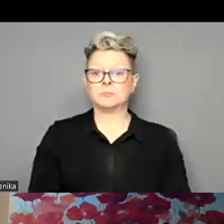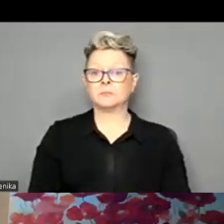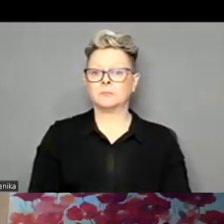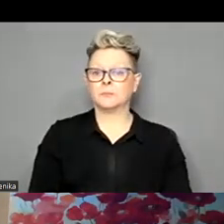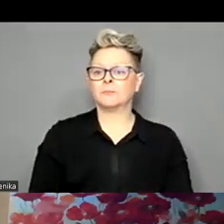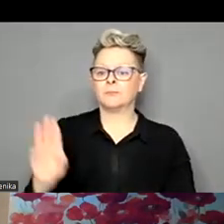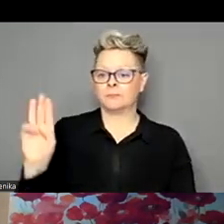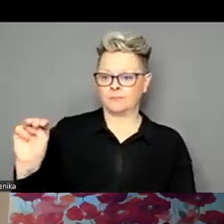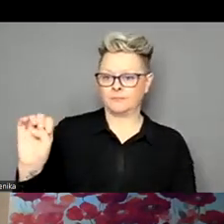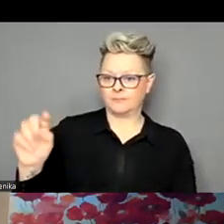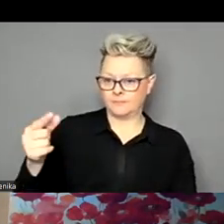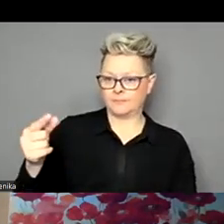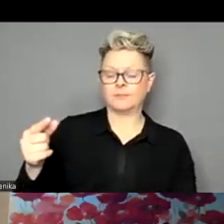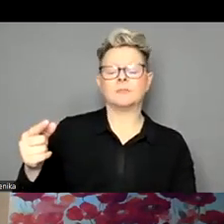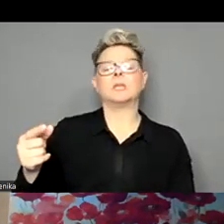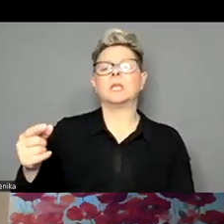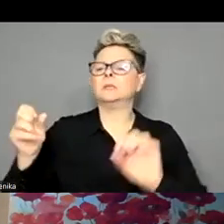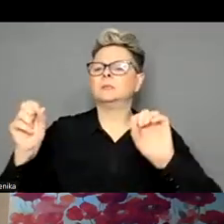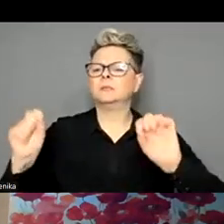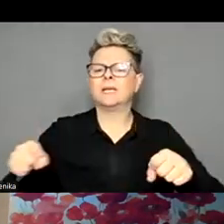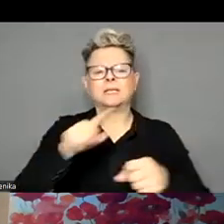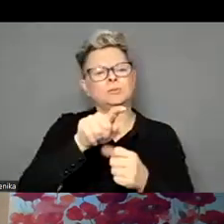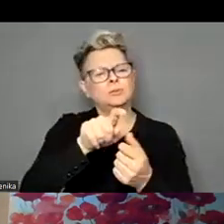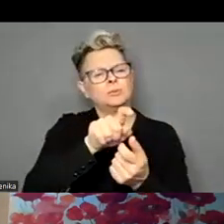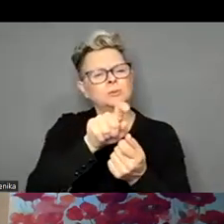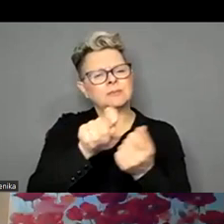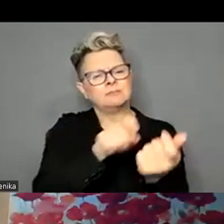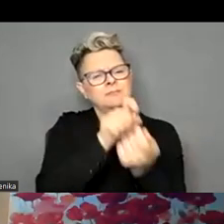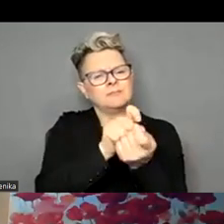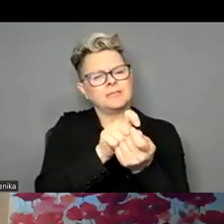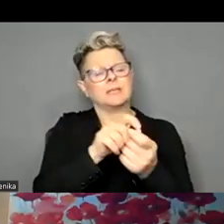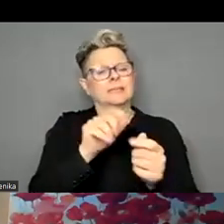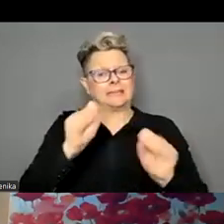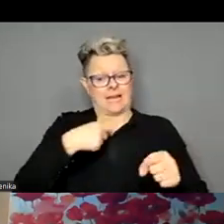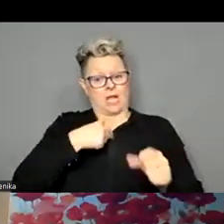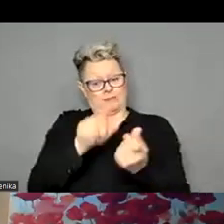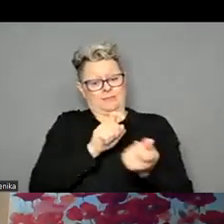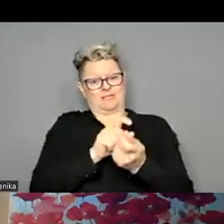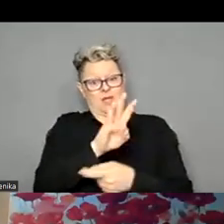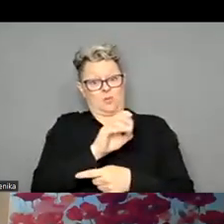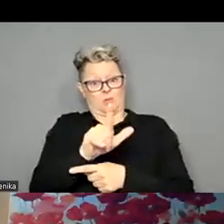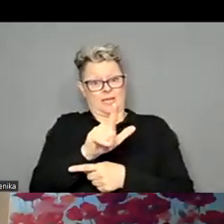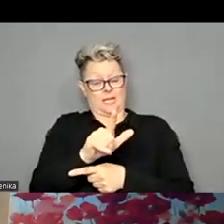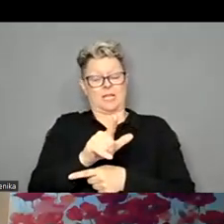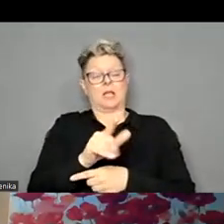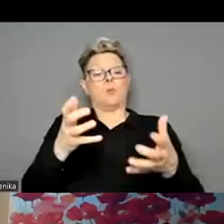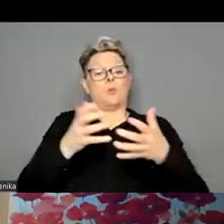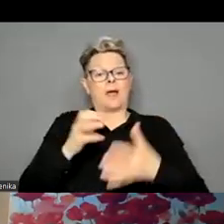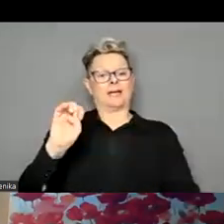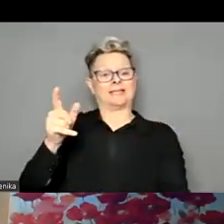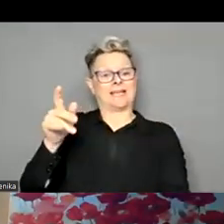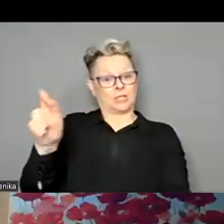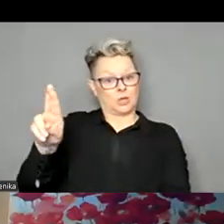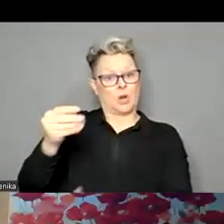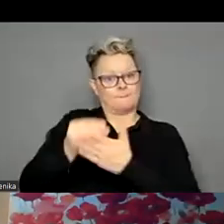Callista asked, could you specify in your will that you want your executor to have a sum of money for being